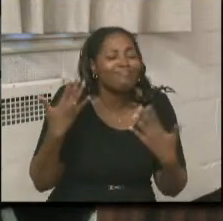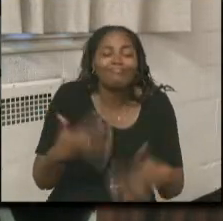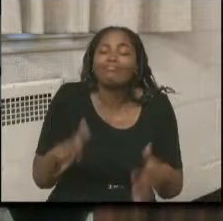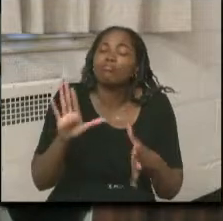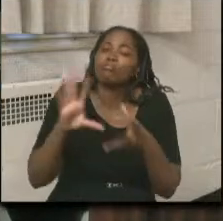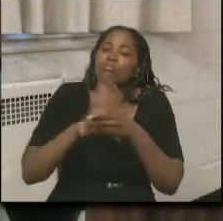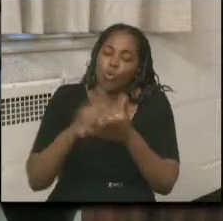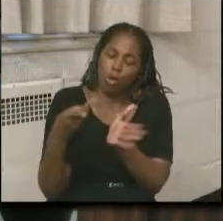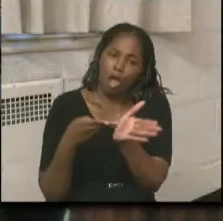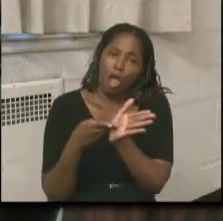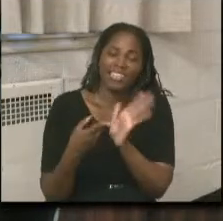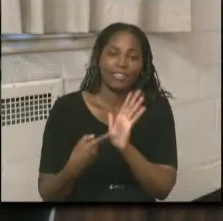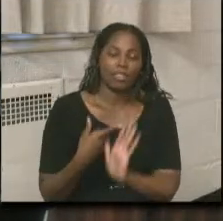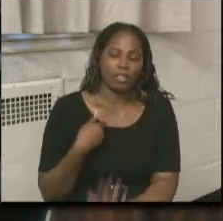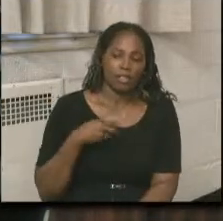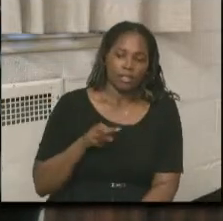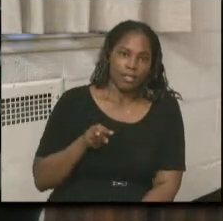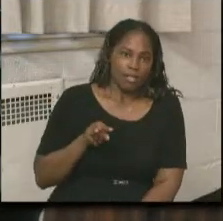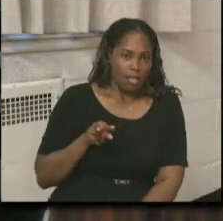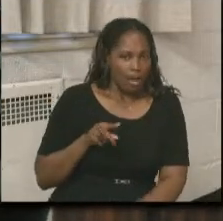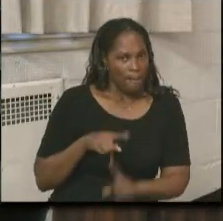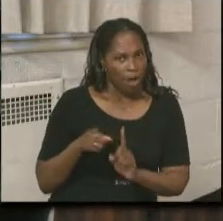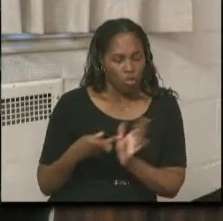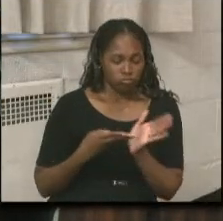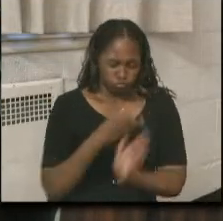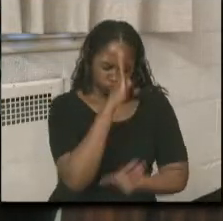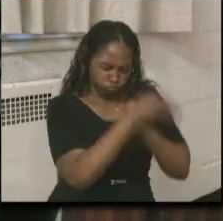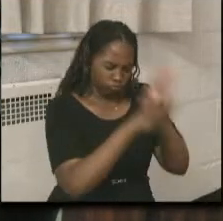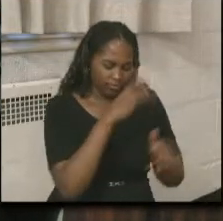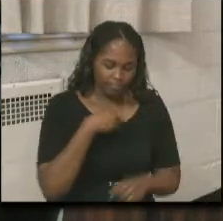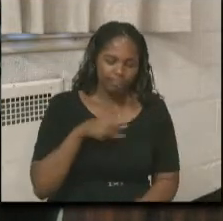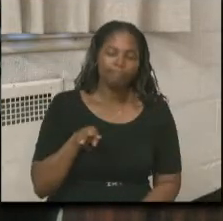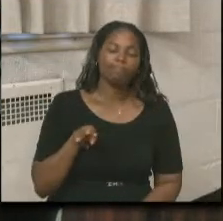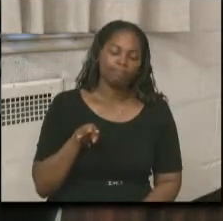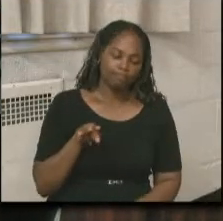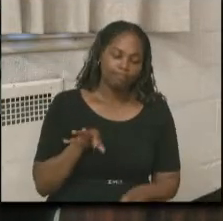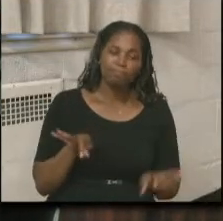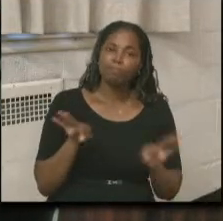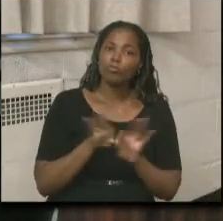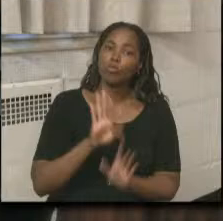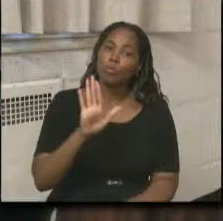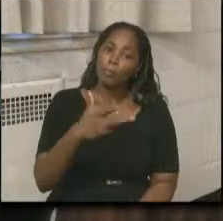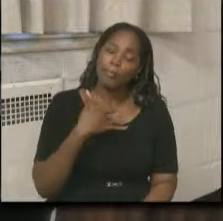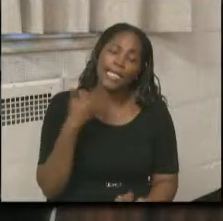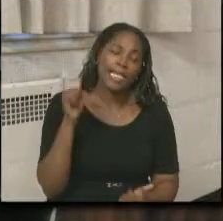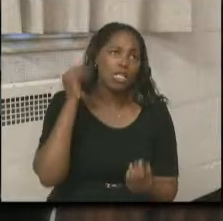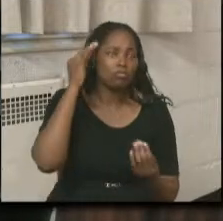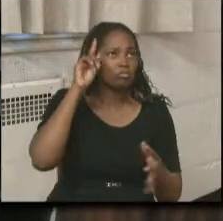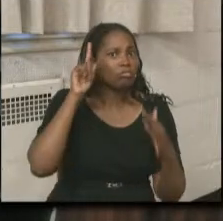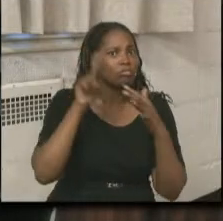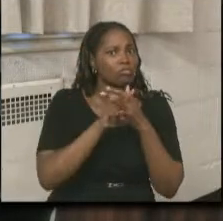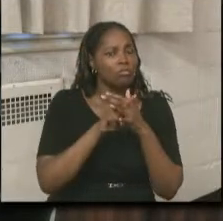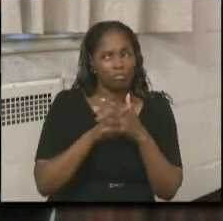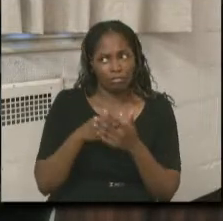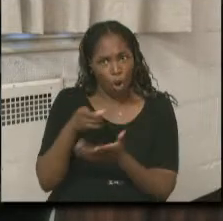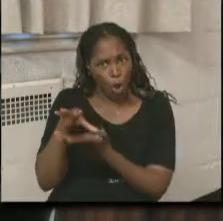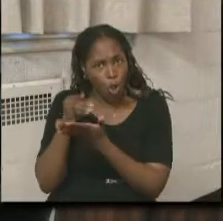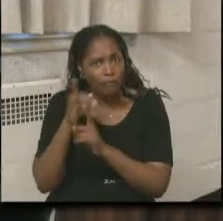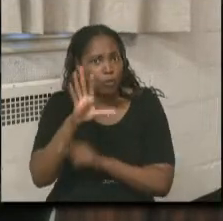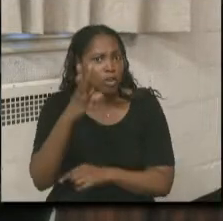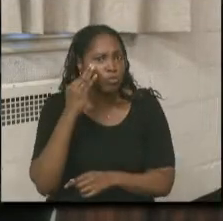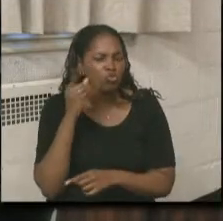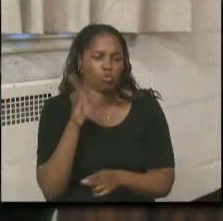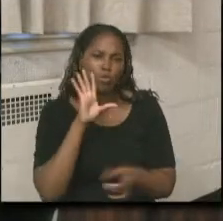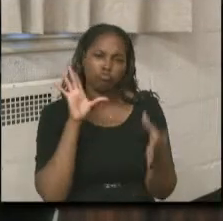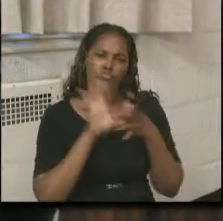But you absolutely share what it is on your mind based on your experience, and for that, you will be sorely missed.